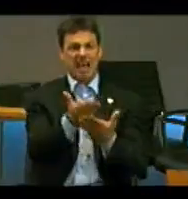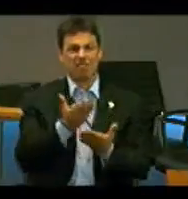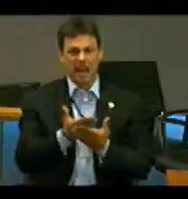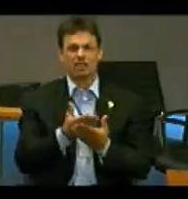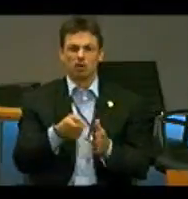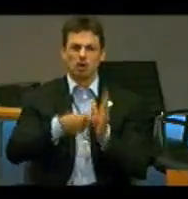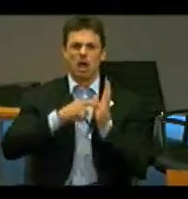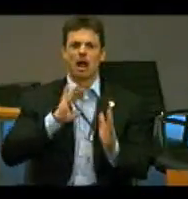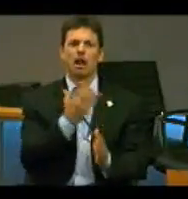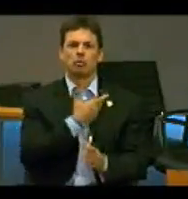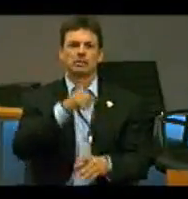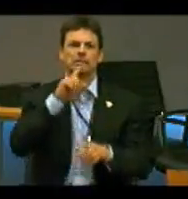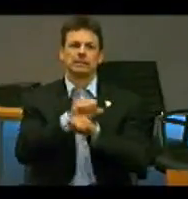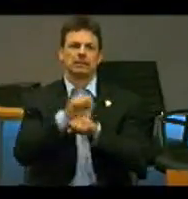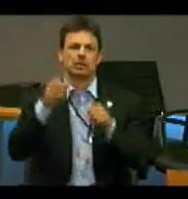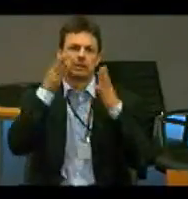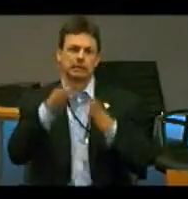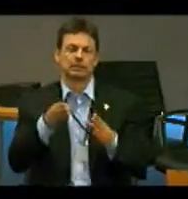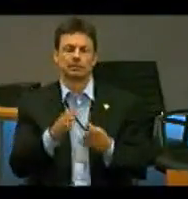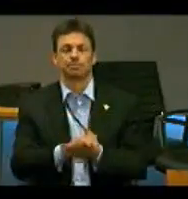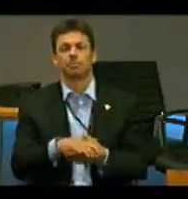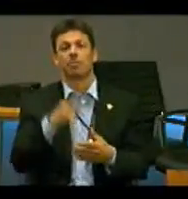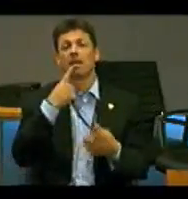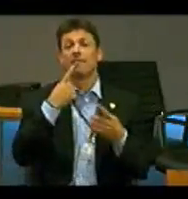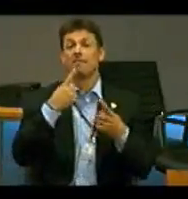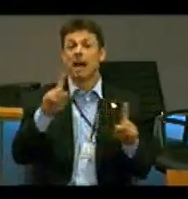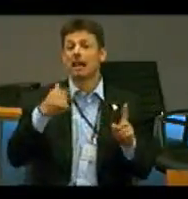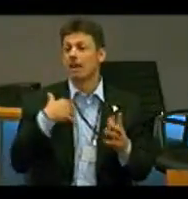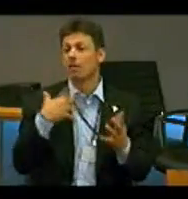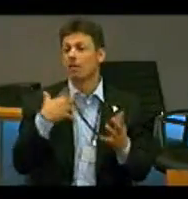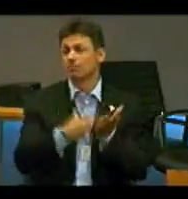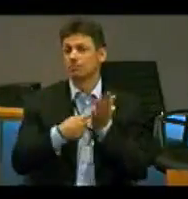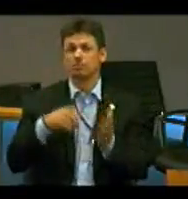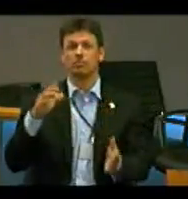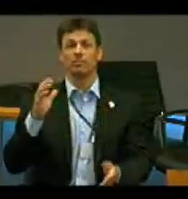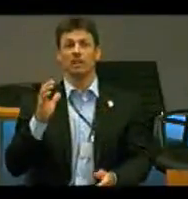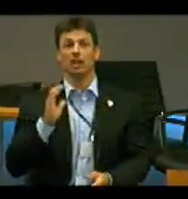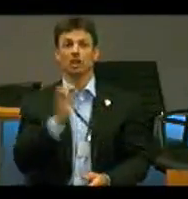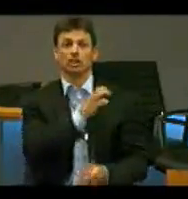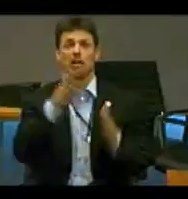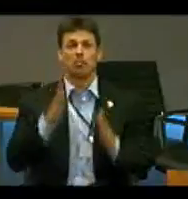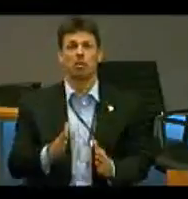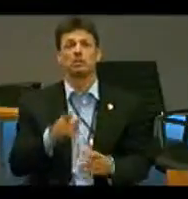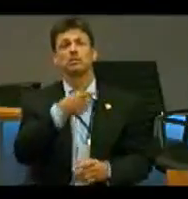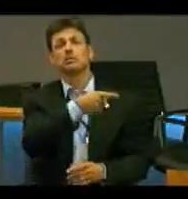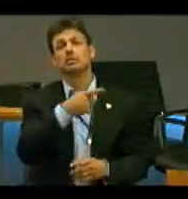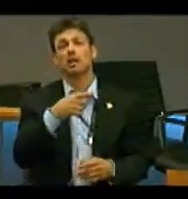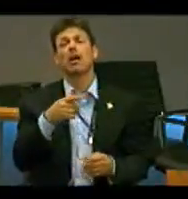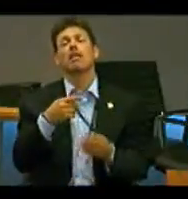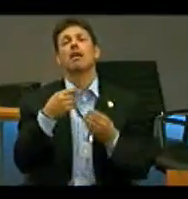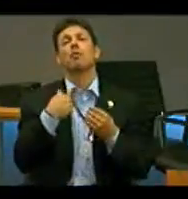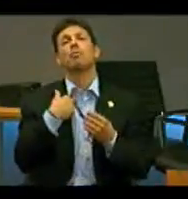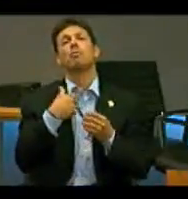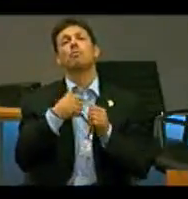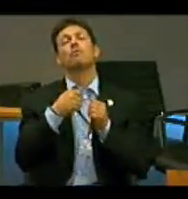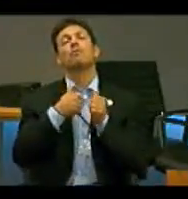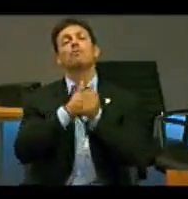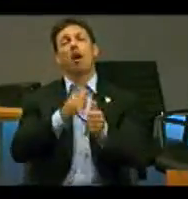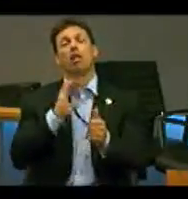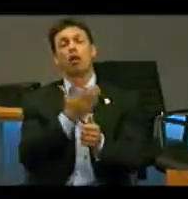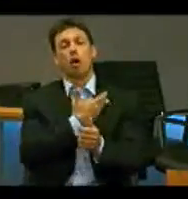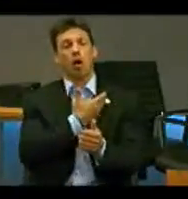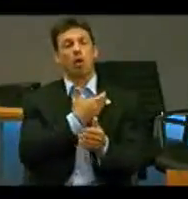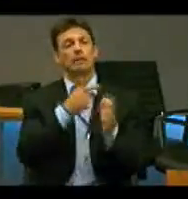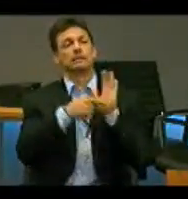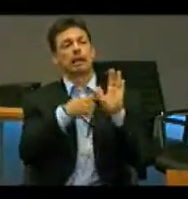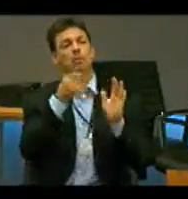very serious attention. Finally, I commend the chair for her leadership in suggesting that we follow the example of our state advisory